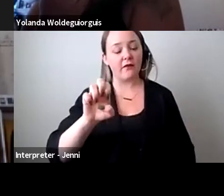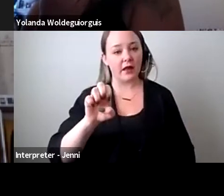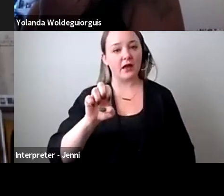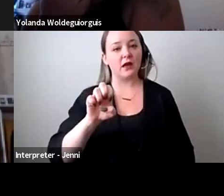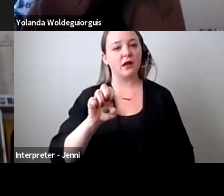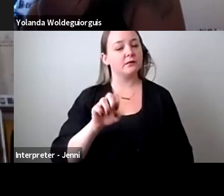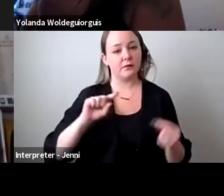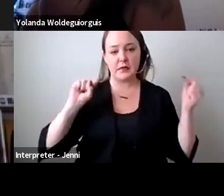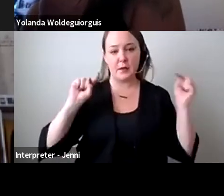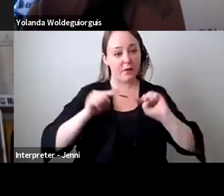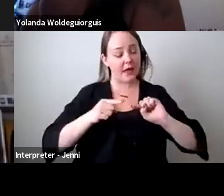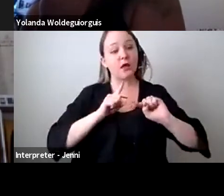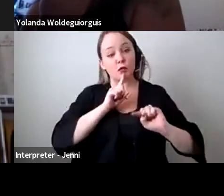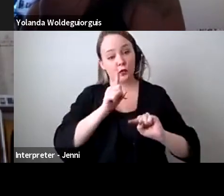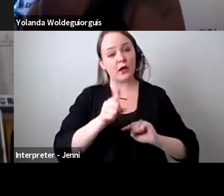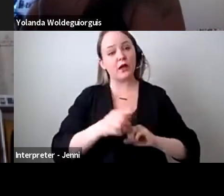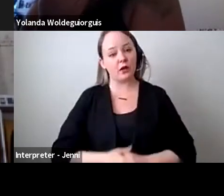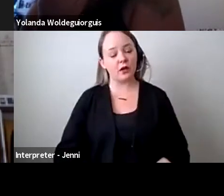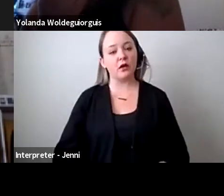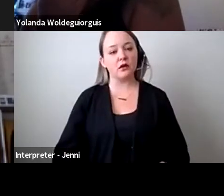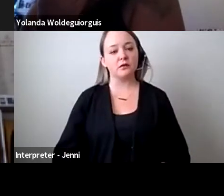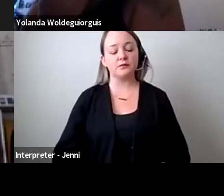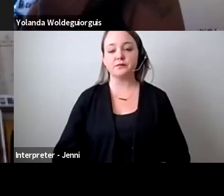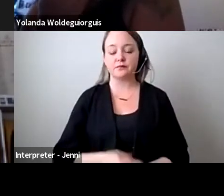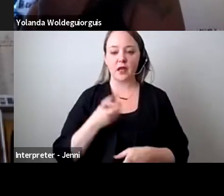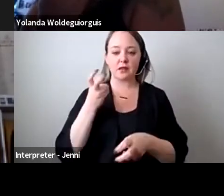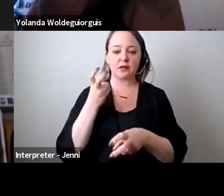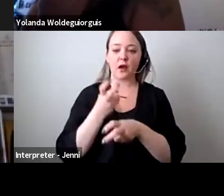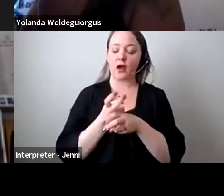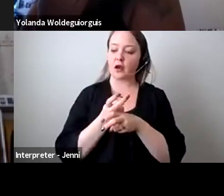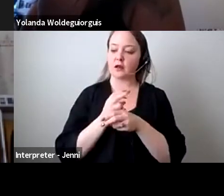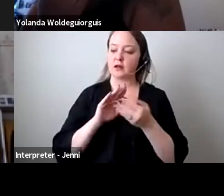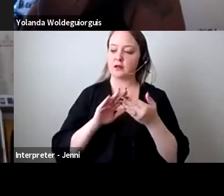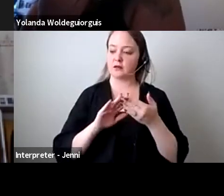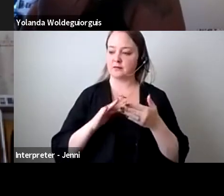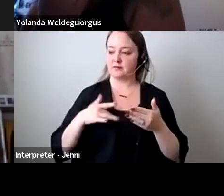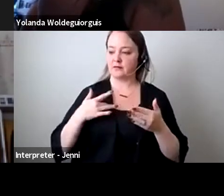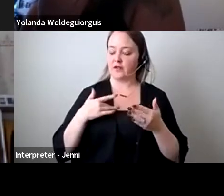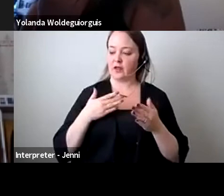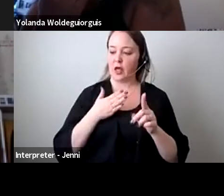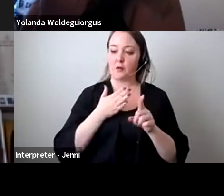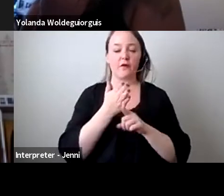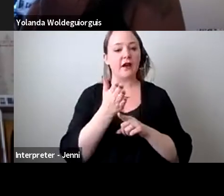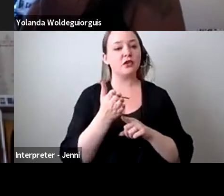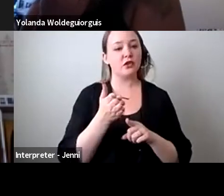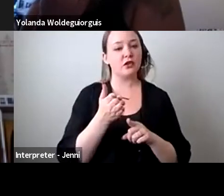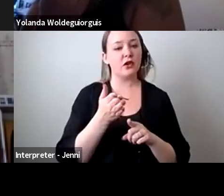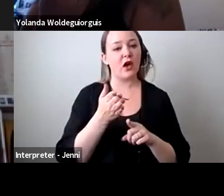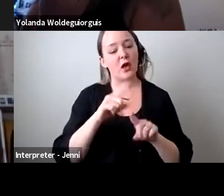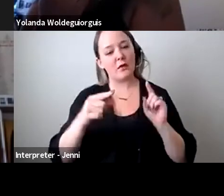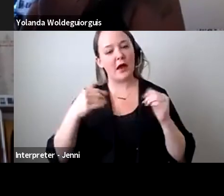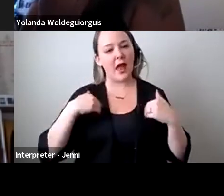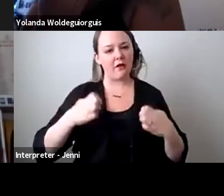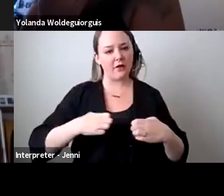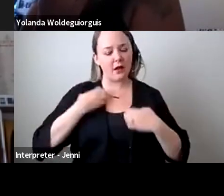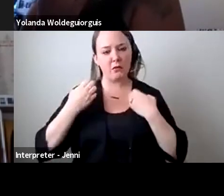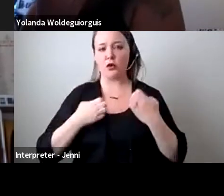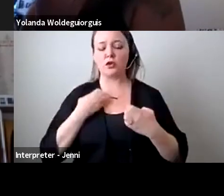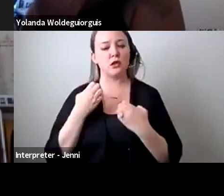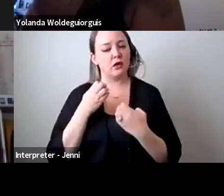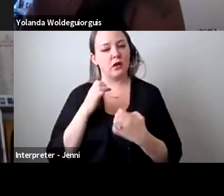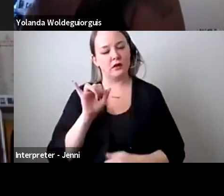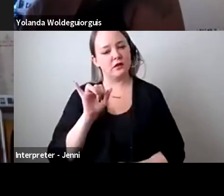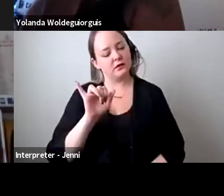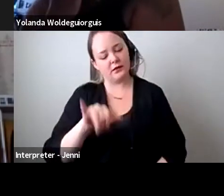pain is so real. It's hard to be professional when there's just that those emotions are so raw.